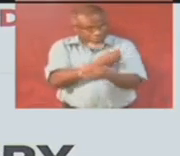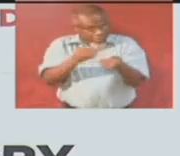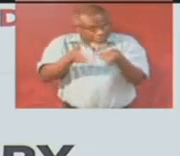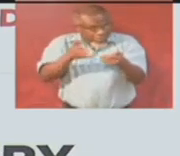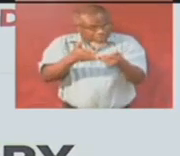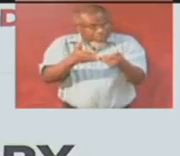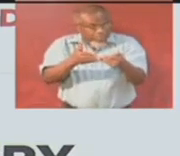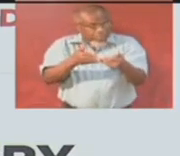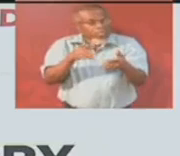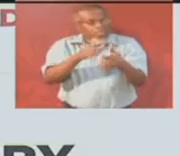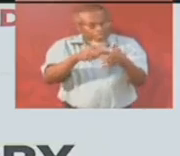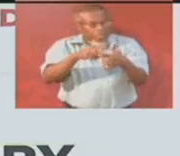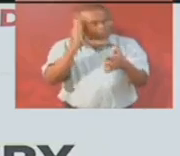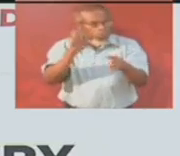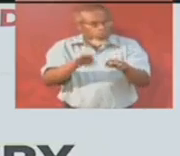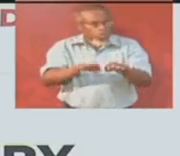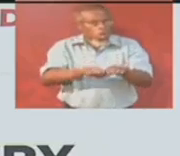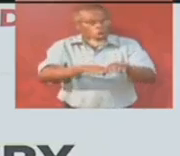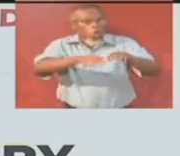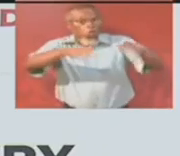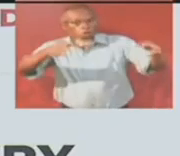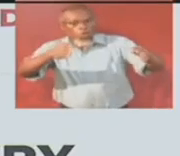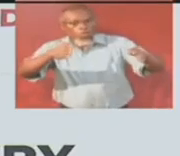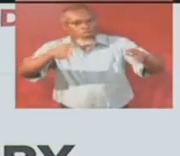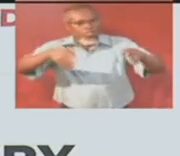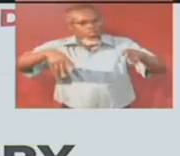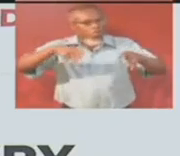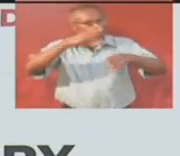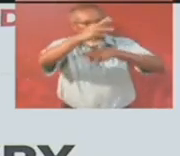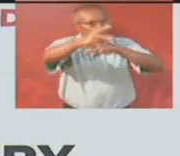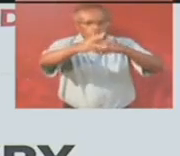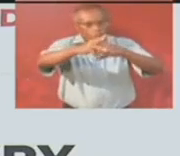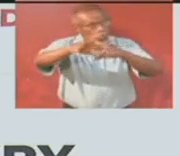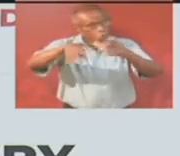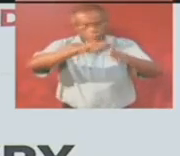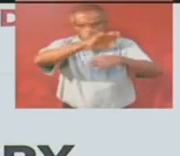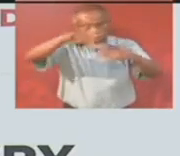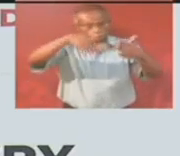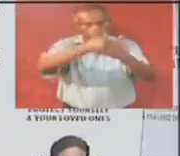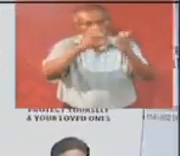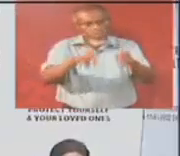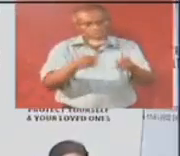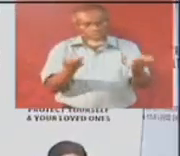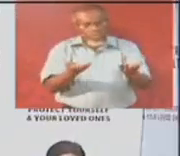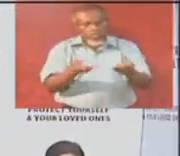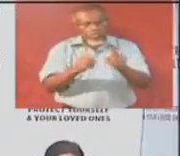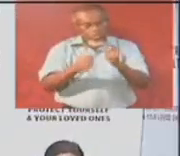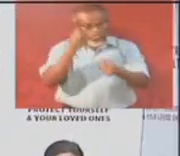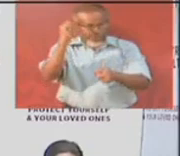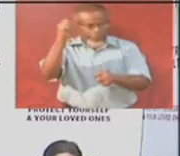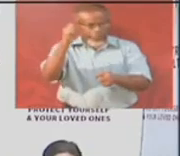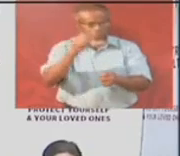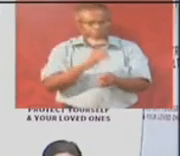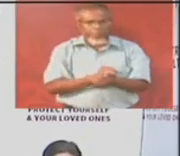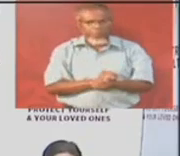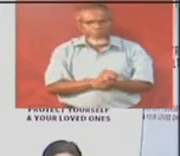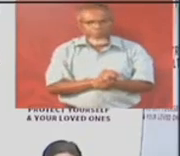whole population in Trinidad and Tobago. Thank you very much, Whitfield. Okay, yeah, so in terms